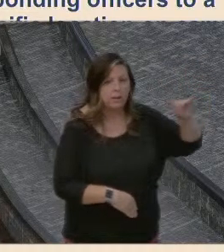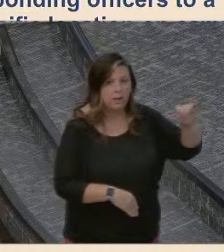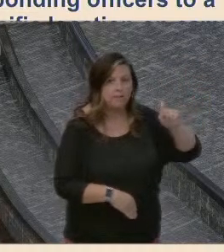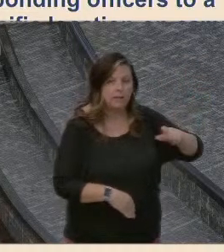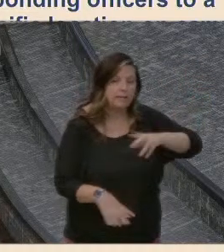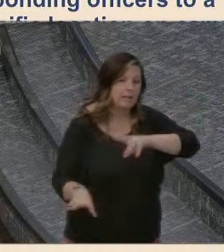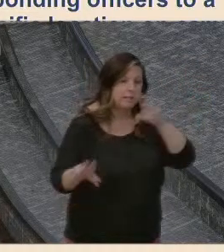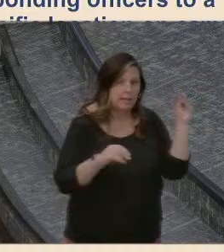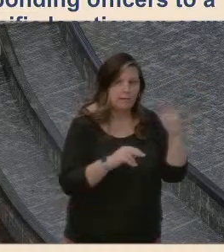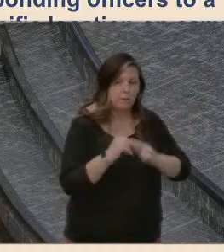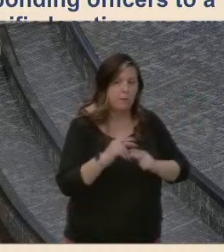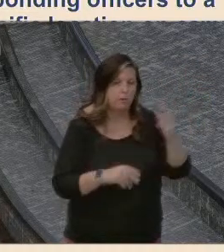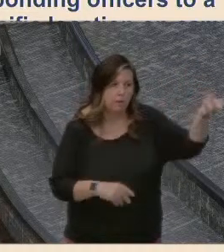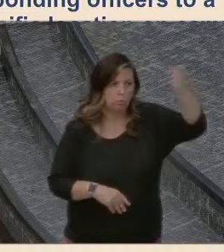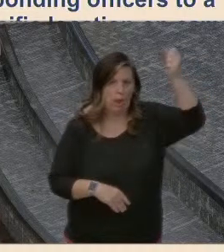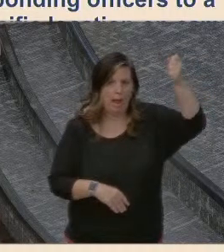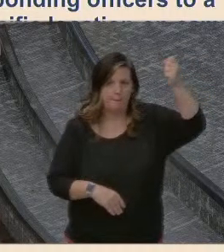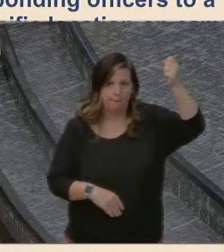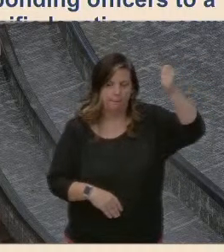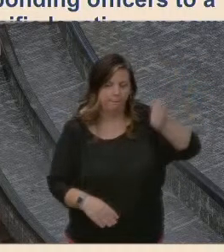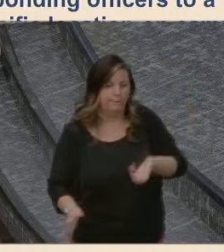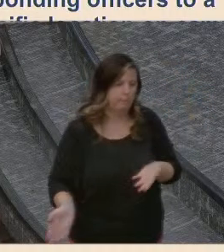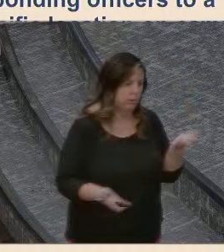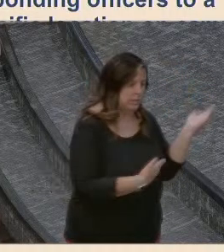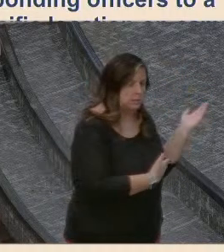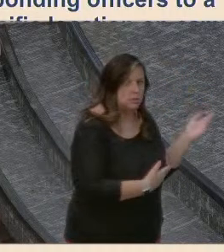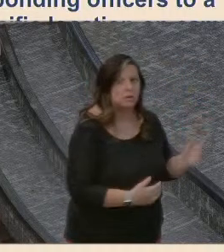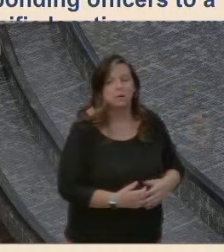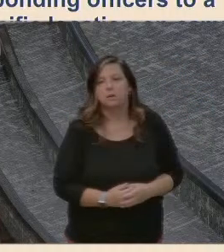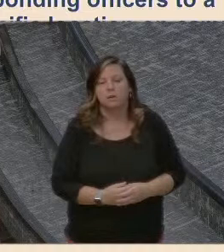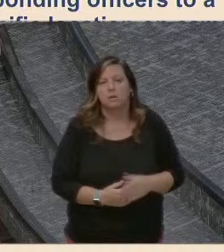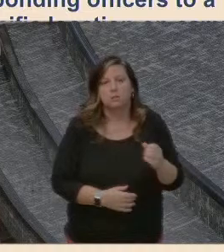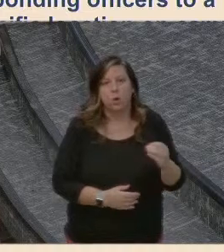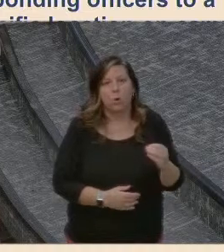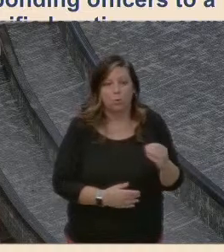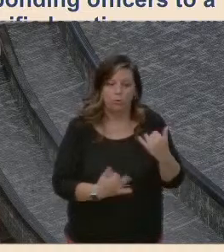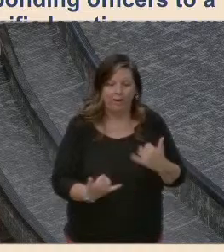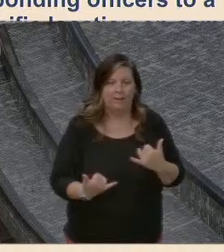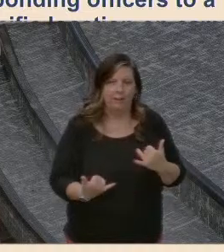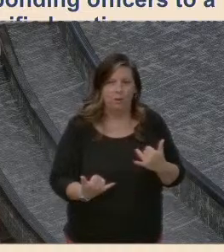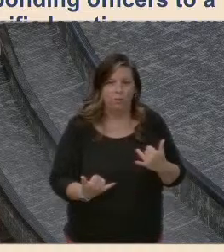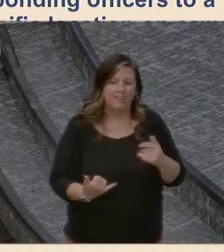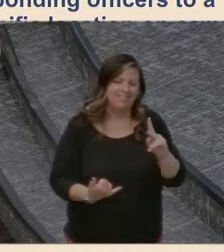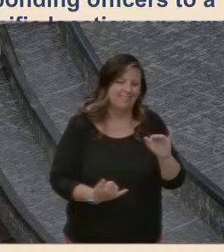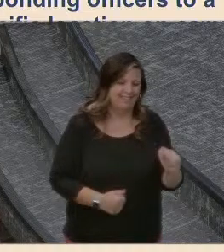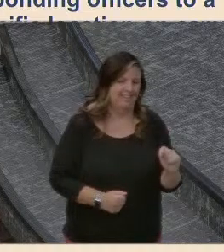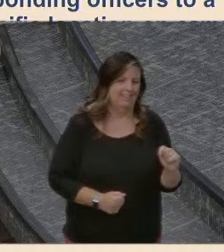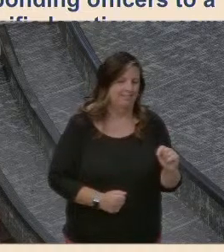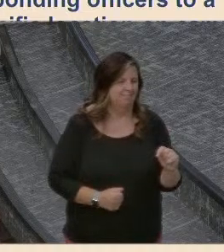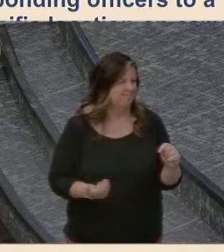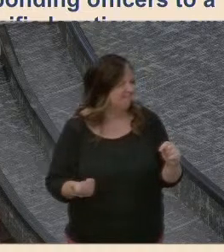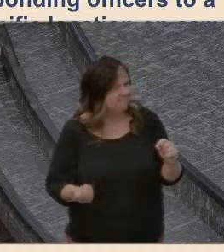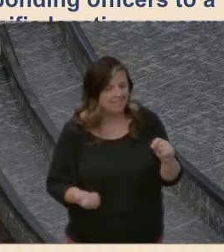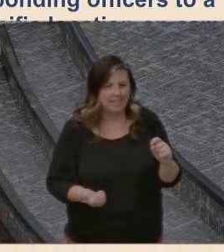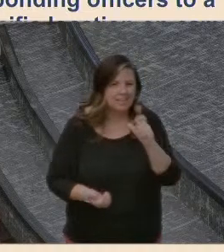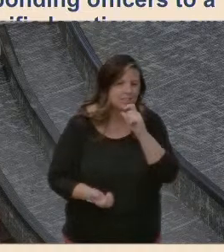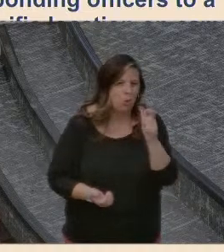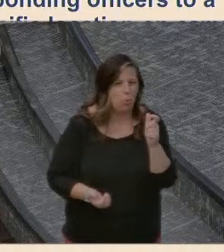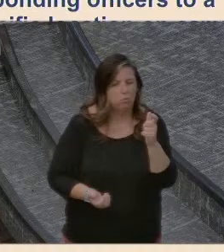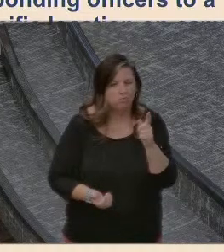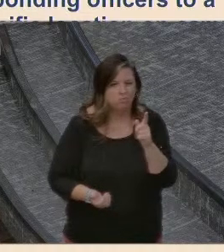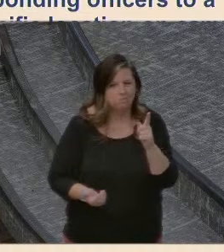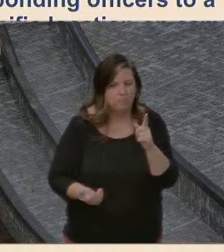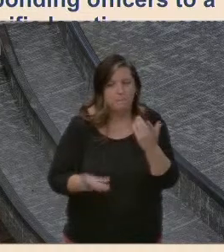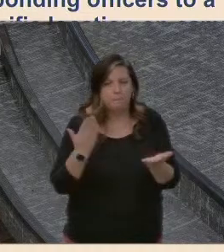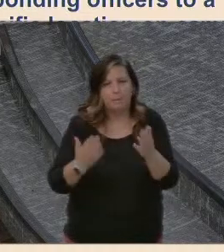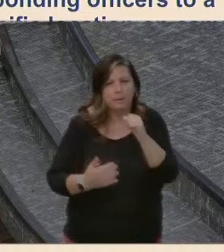building. So, so at this point, there's the kits don't necessarily look the same between